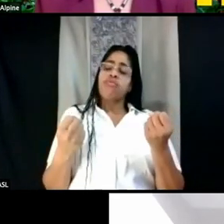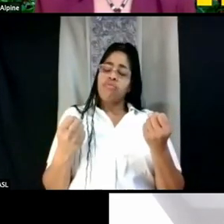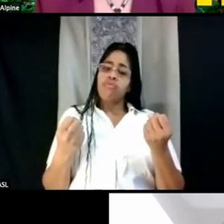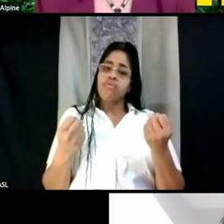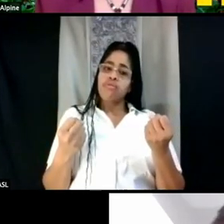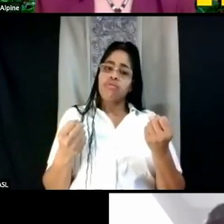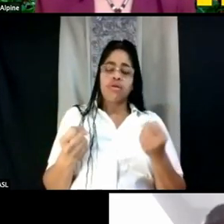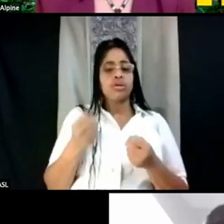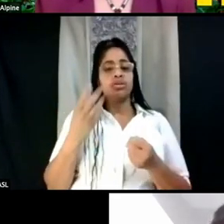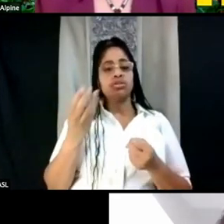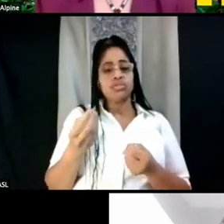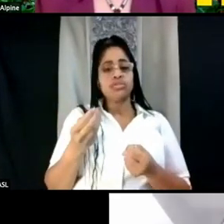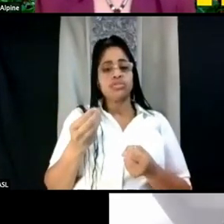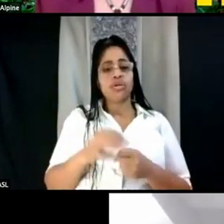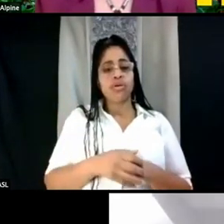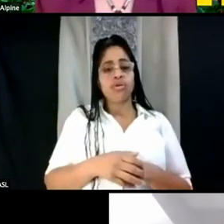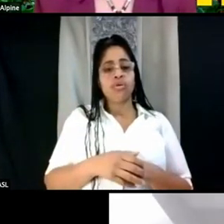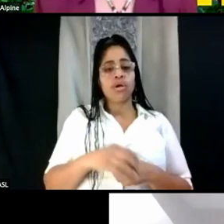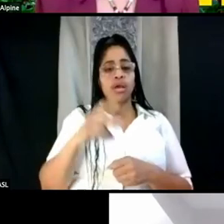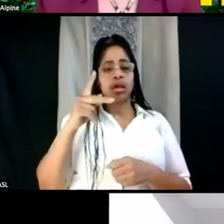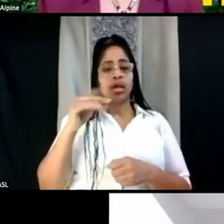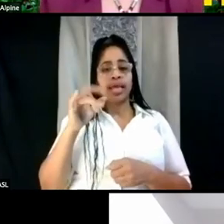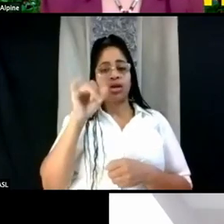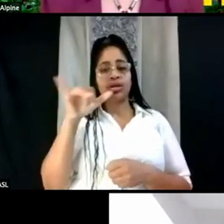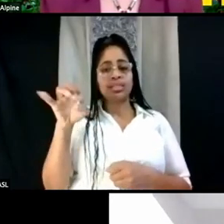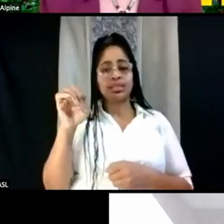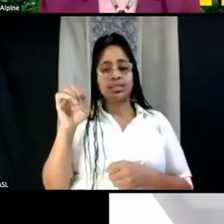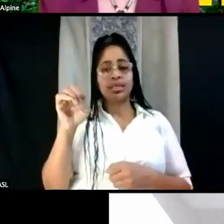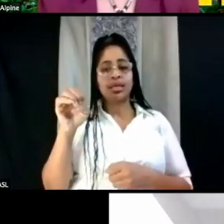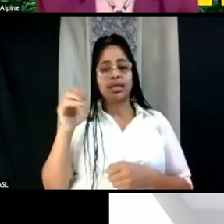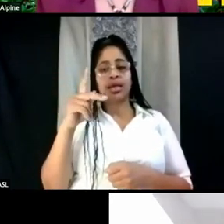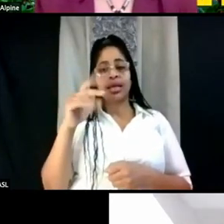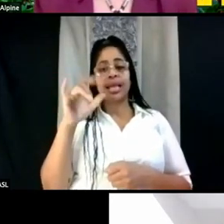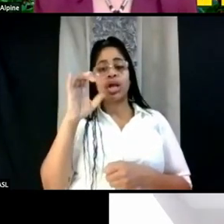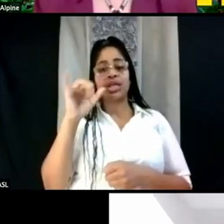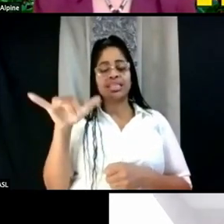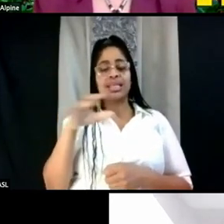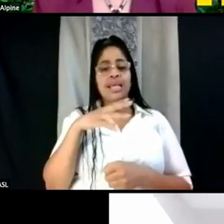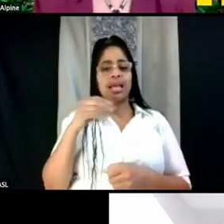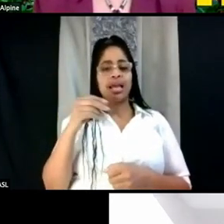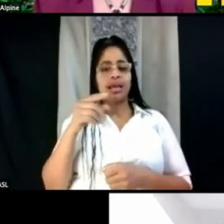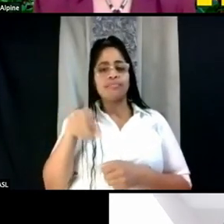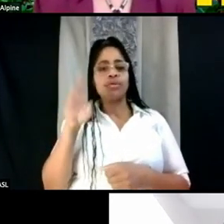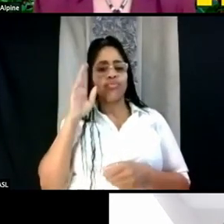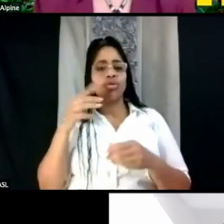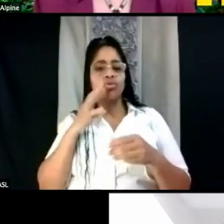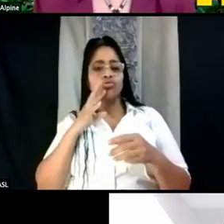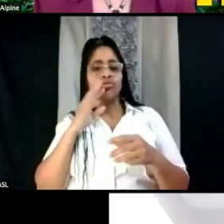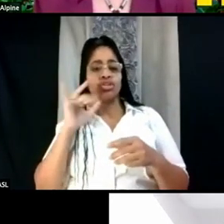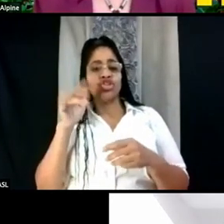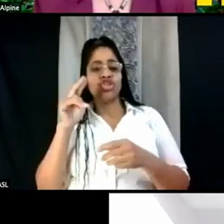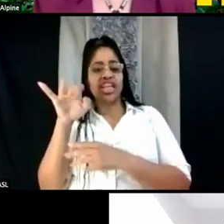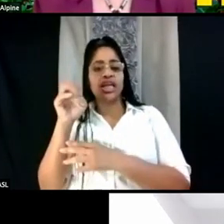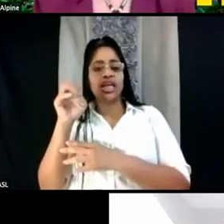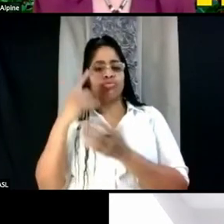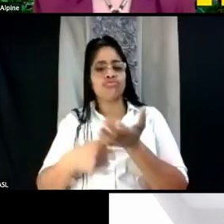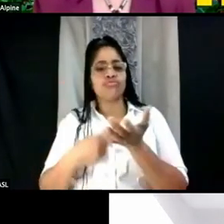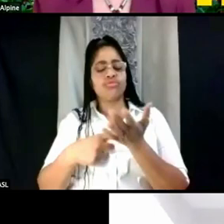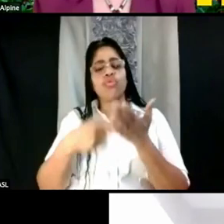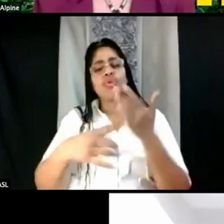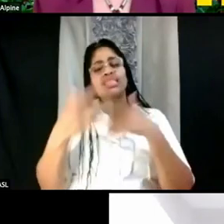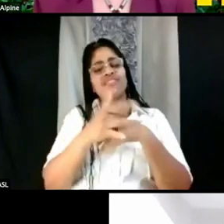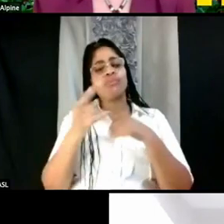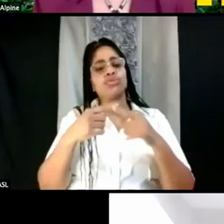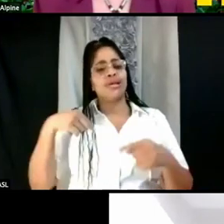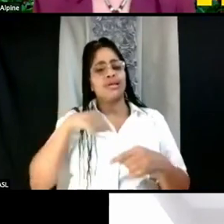Denny and Kelsey are going to talk about resources that are available for all of us. And I truly encourage each of you to consider